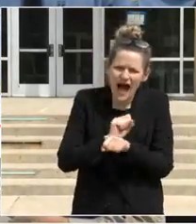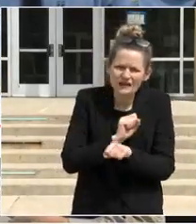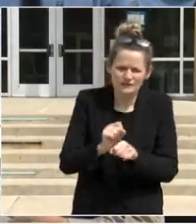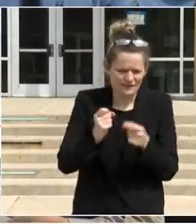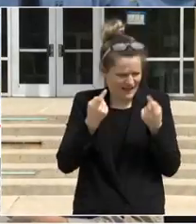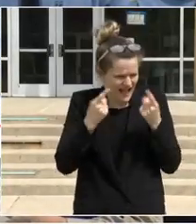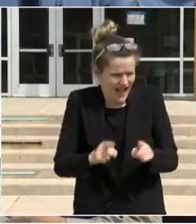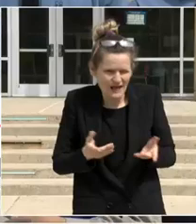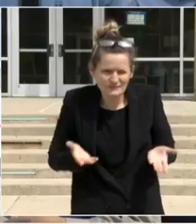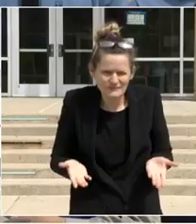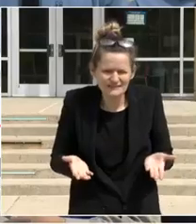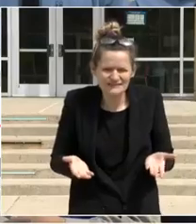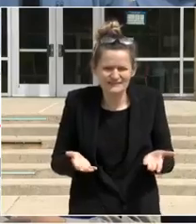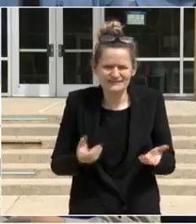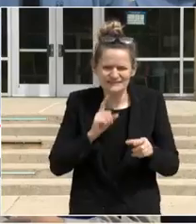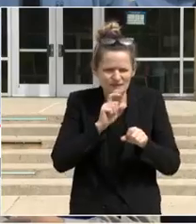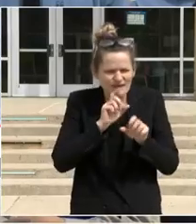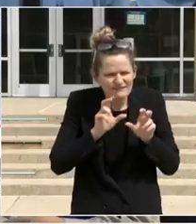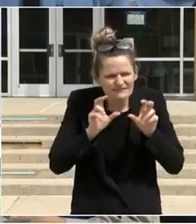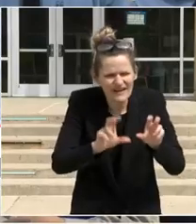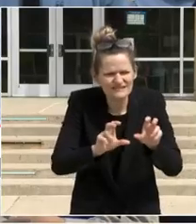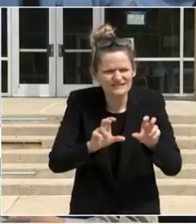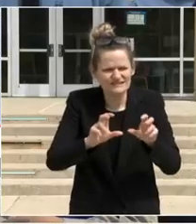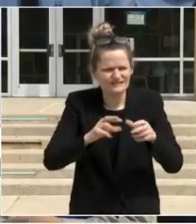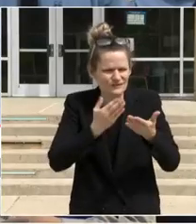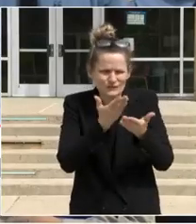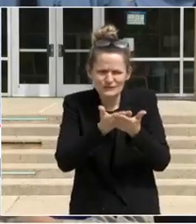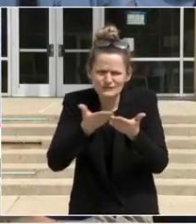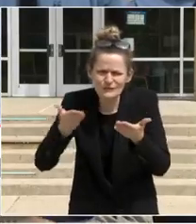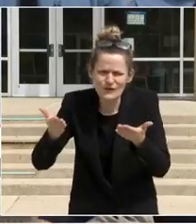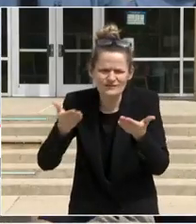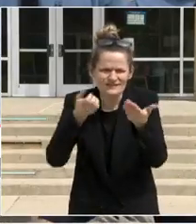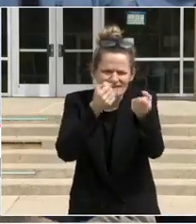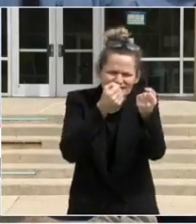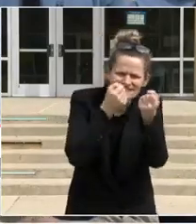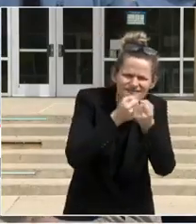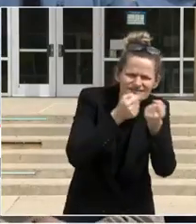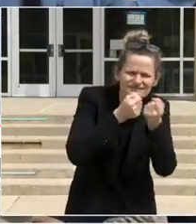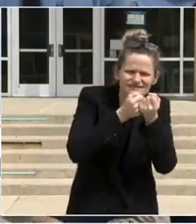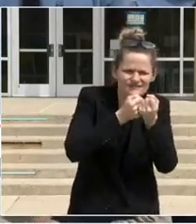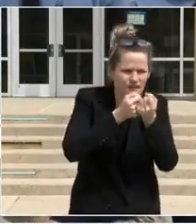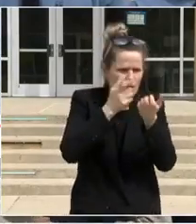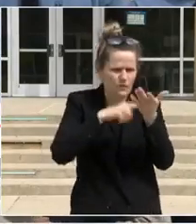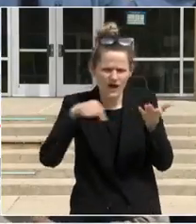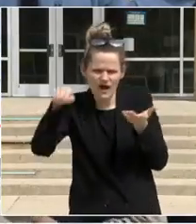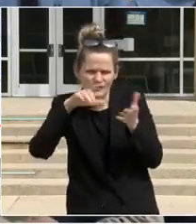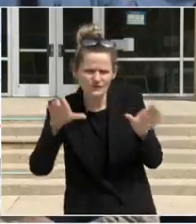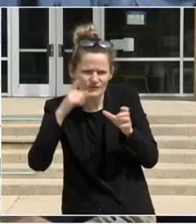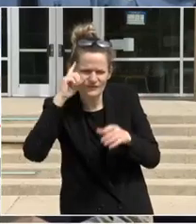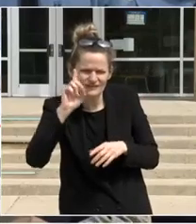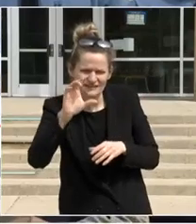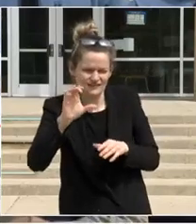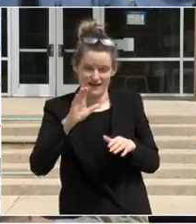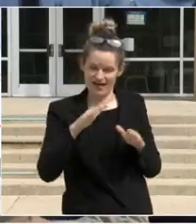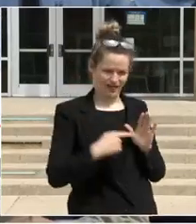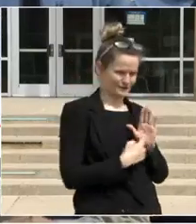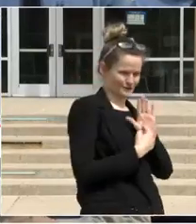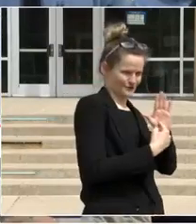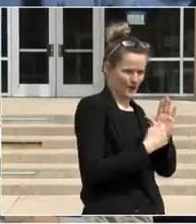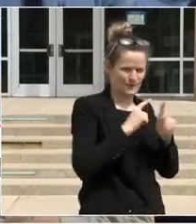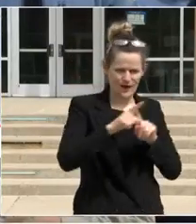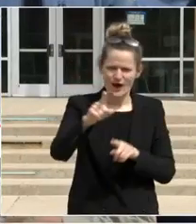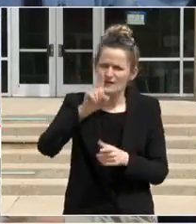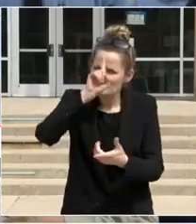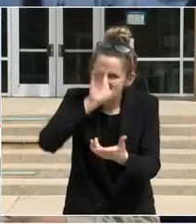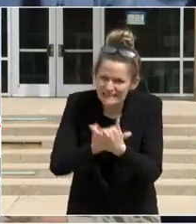made in them, and what they are going to do for the city of the District of Columbia has not yet been revealed. But I believe that the future is bright for them